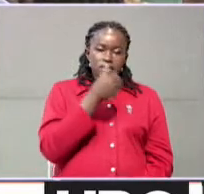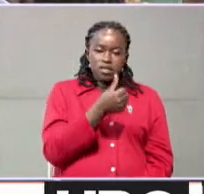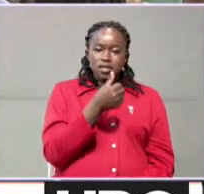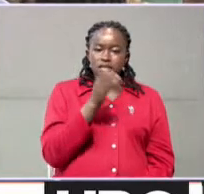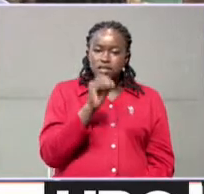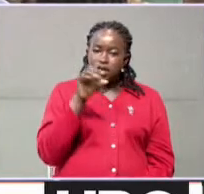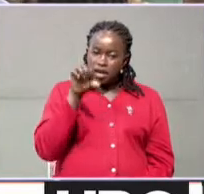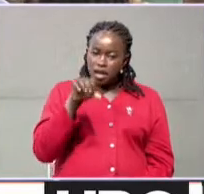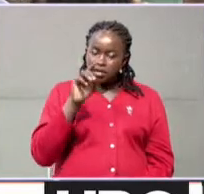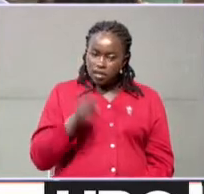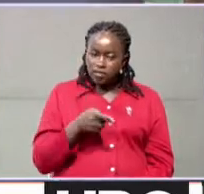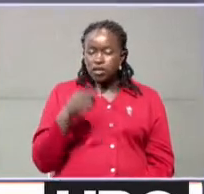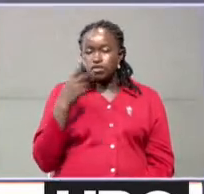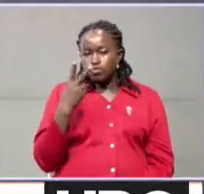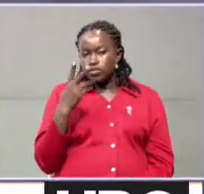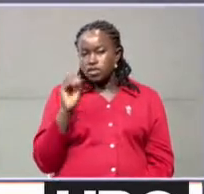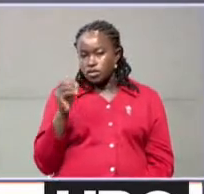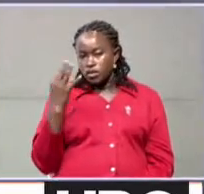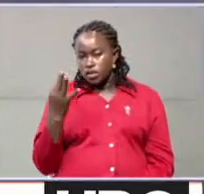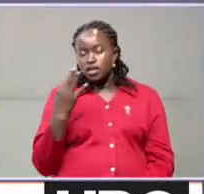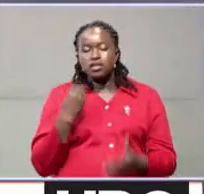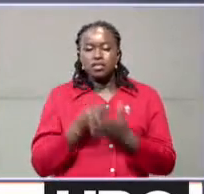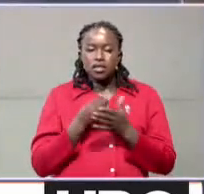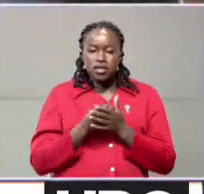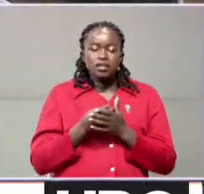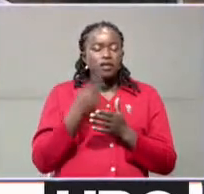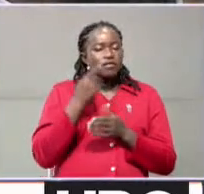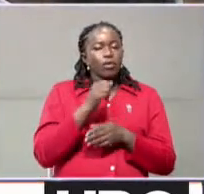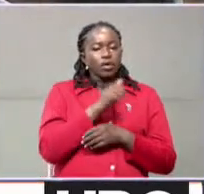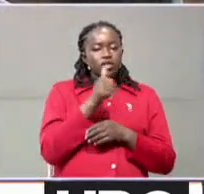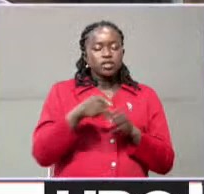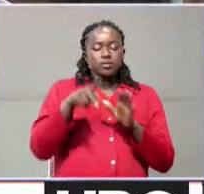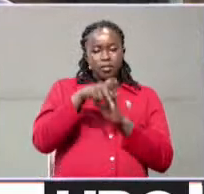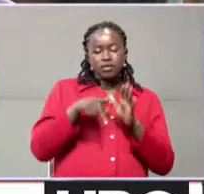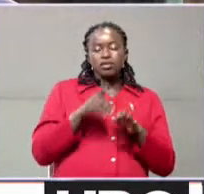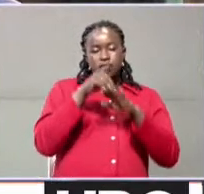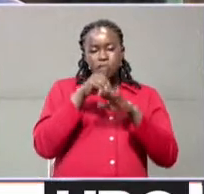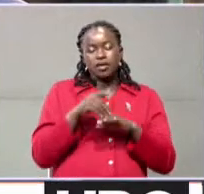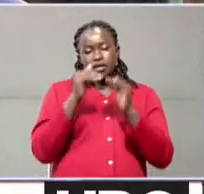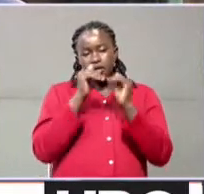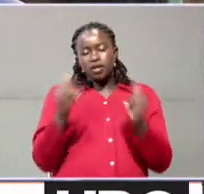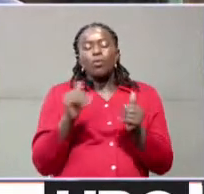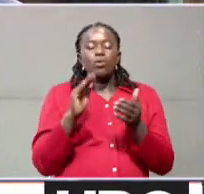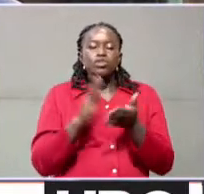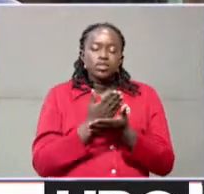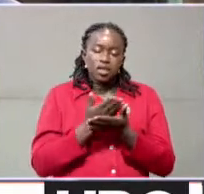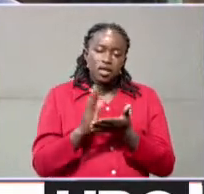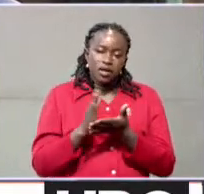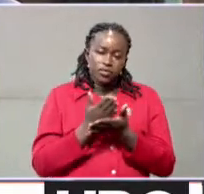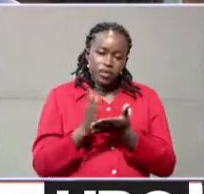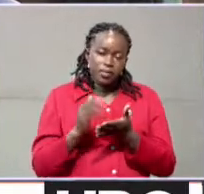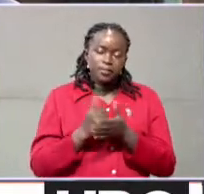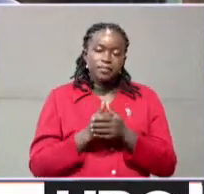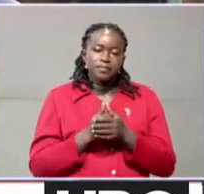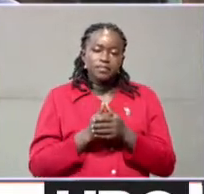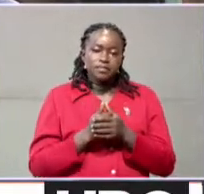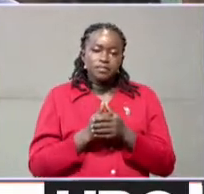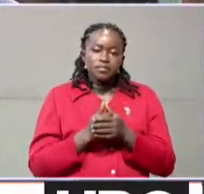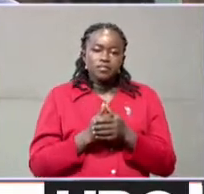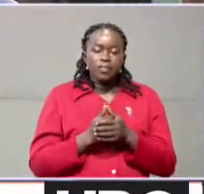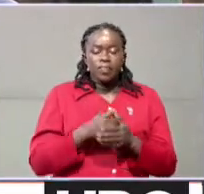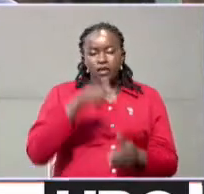and nine thousand two hundred and three ceilings for paris based on the equal sharing on the